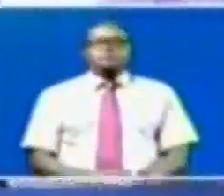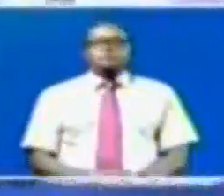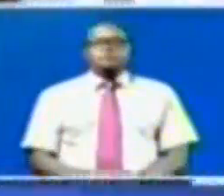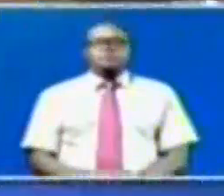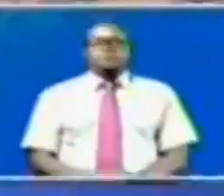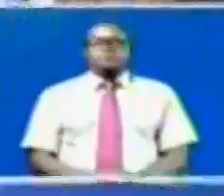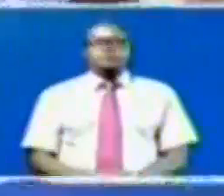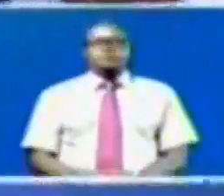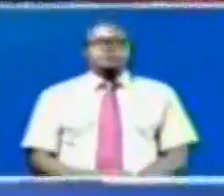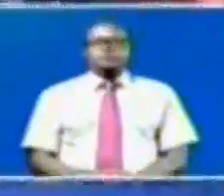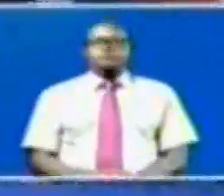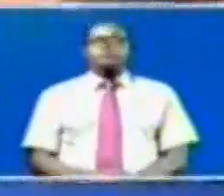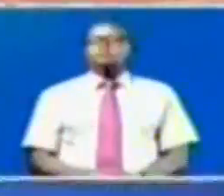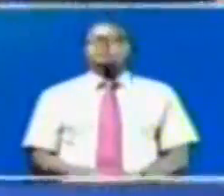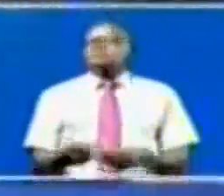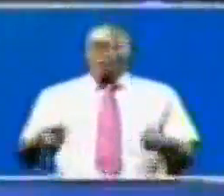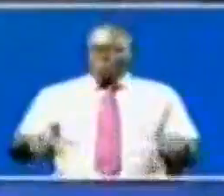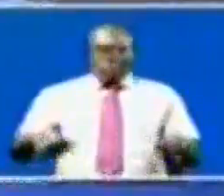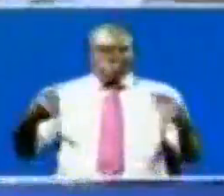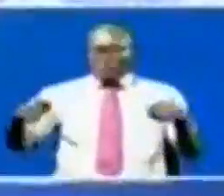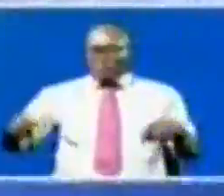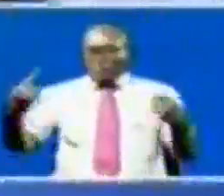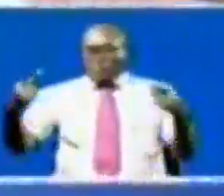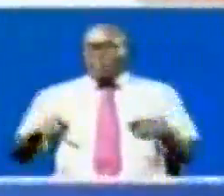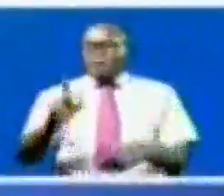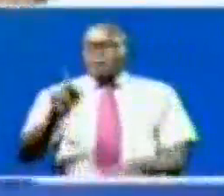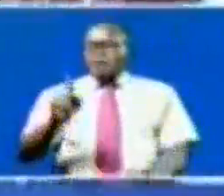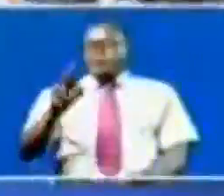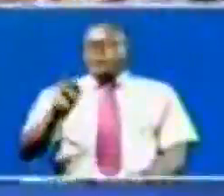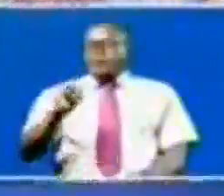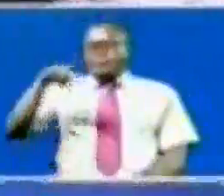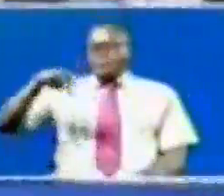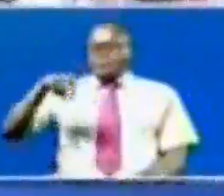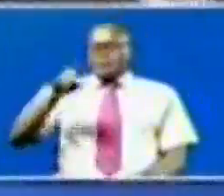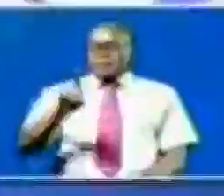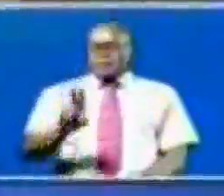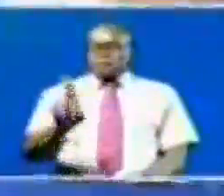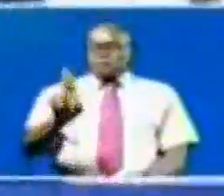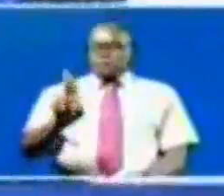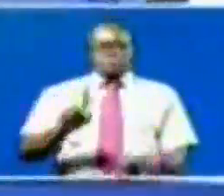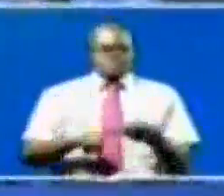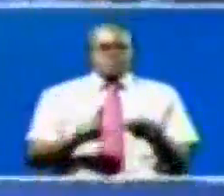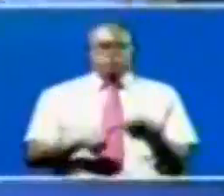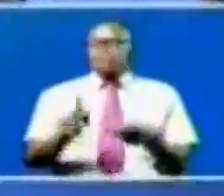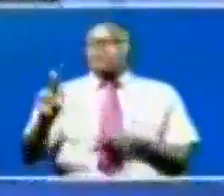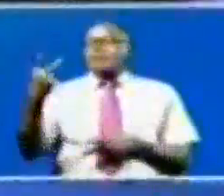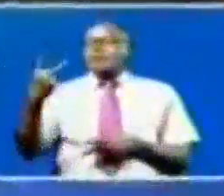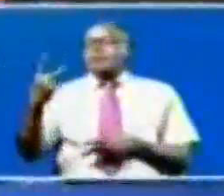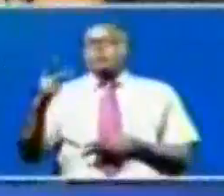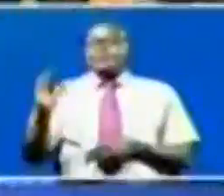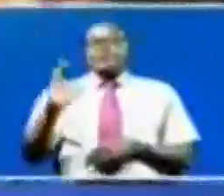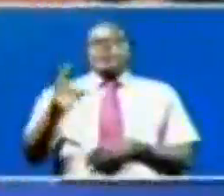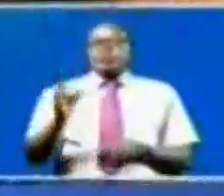In what seemingly appears like tough wars between the Kenya Medical Practitioners and Dentists Union and the Kenya Clinical